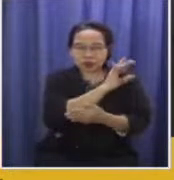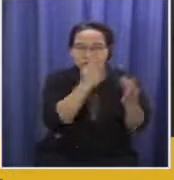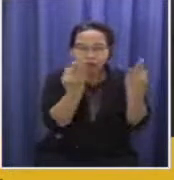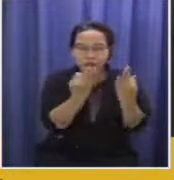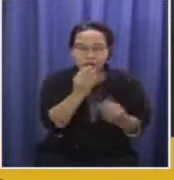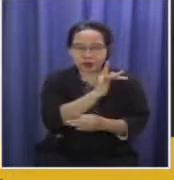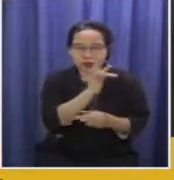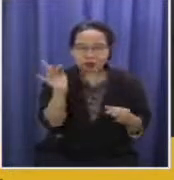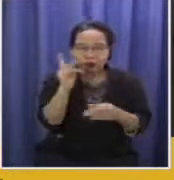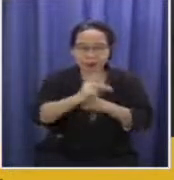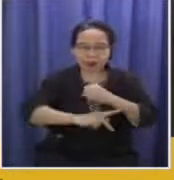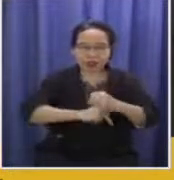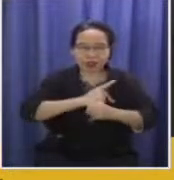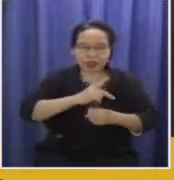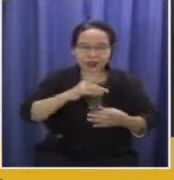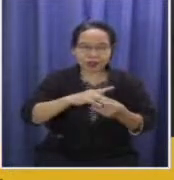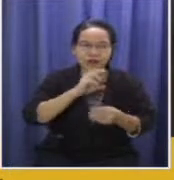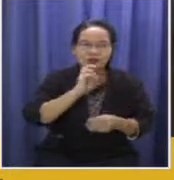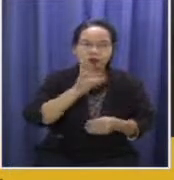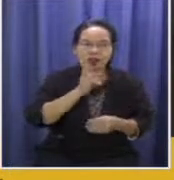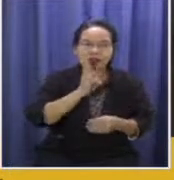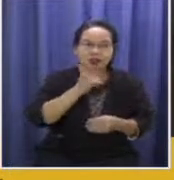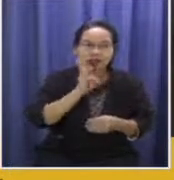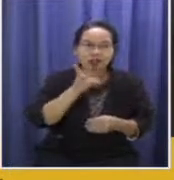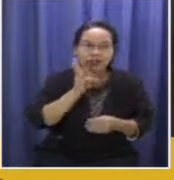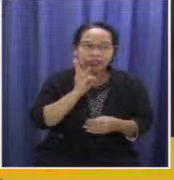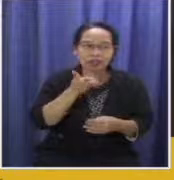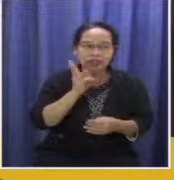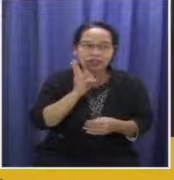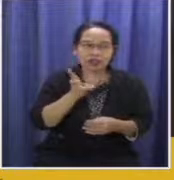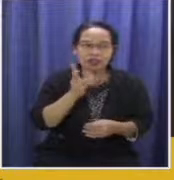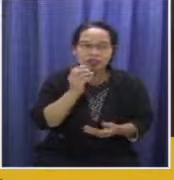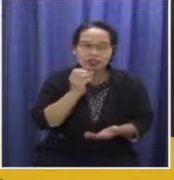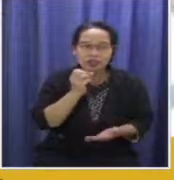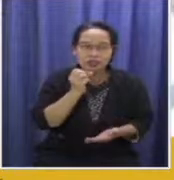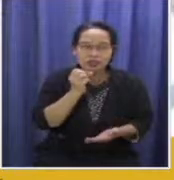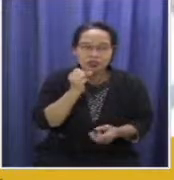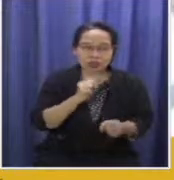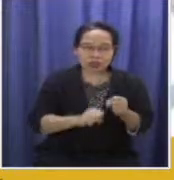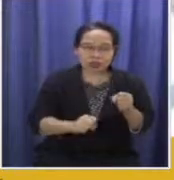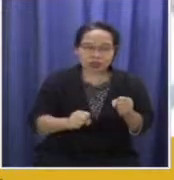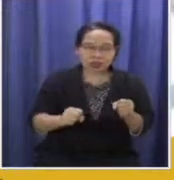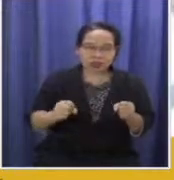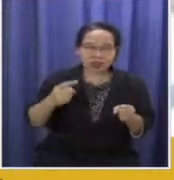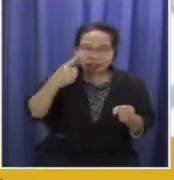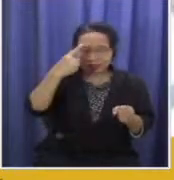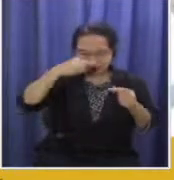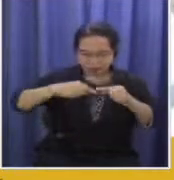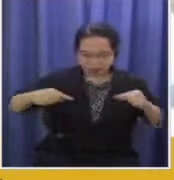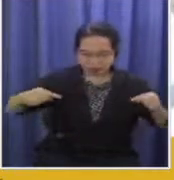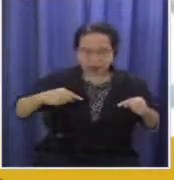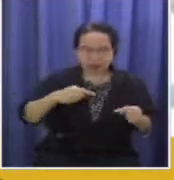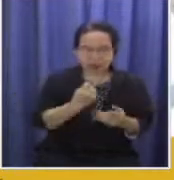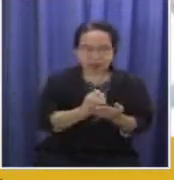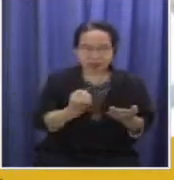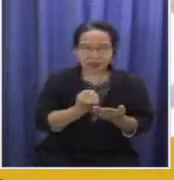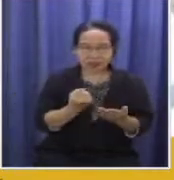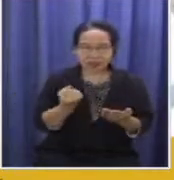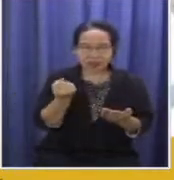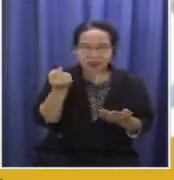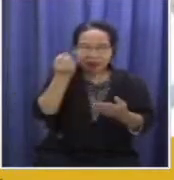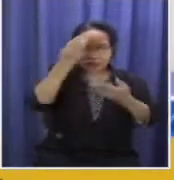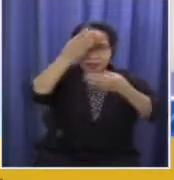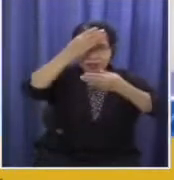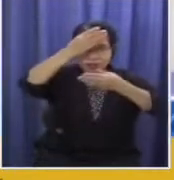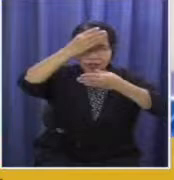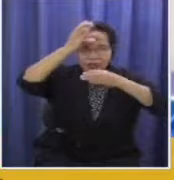is a planet of waters. So I disagree to some